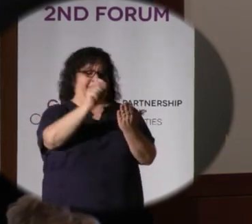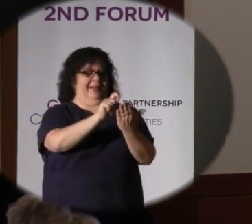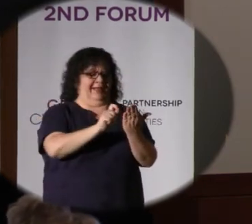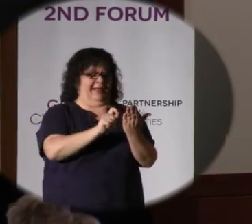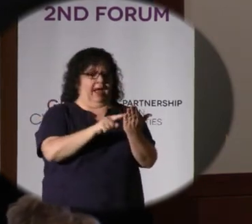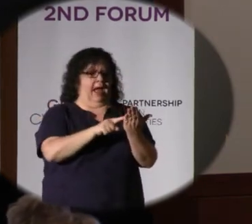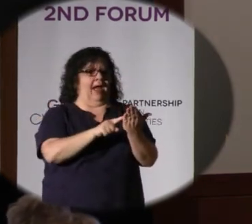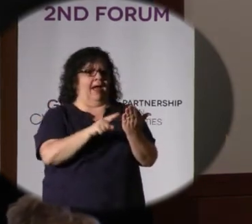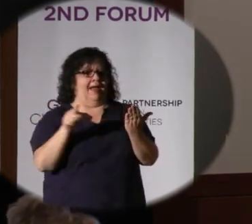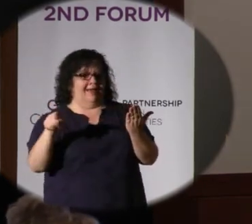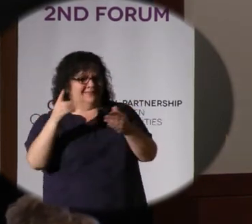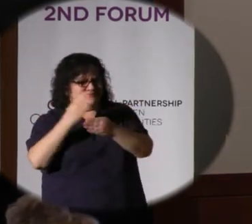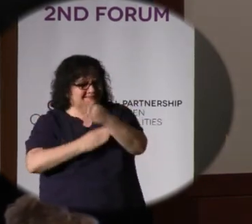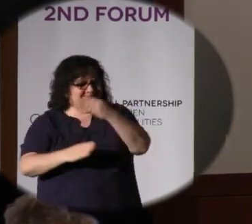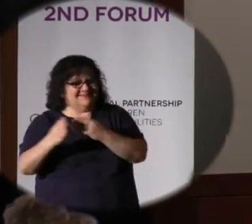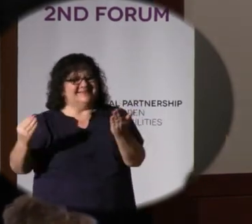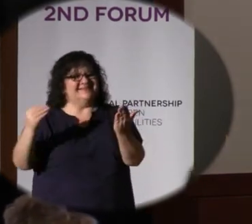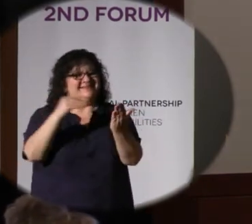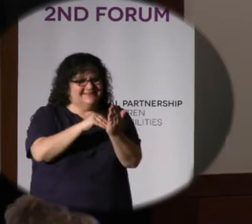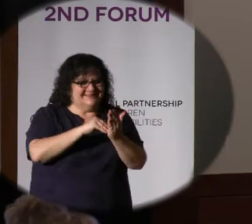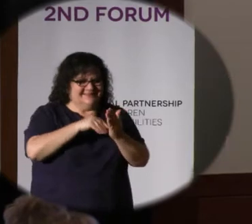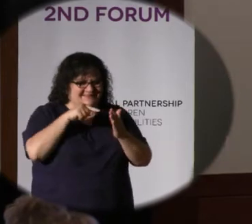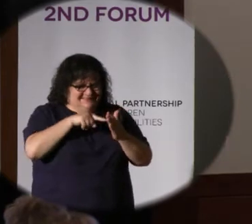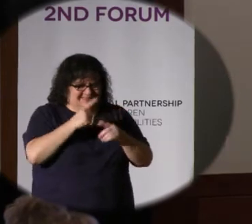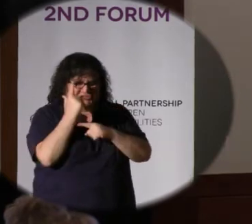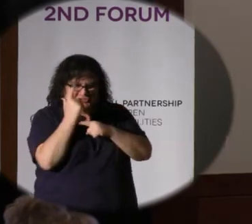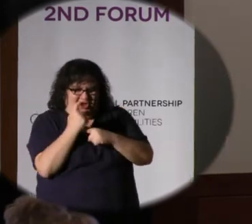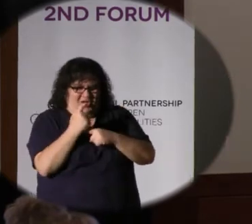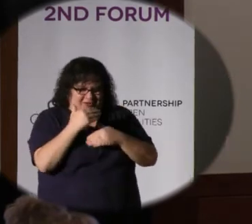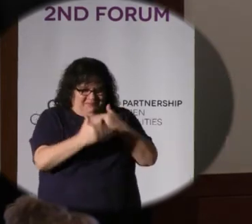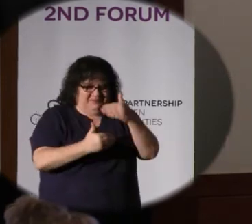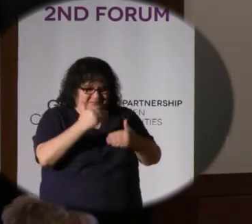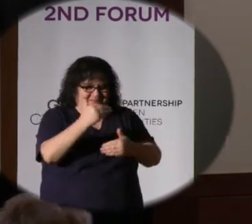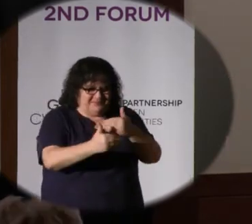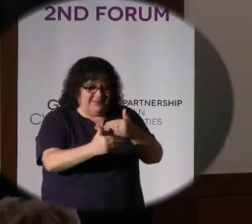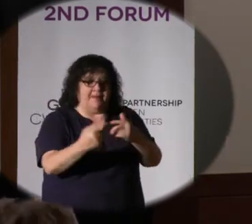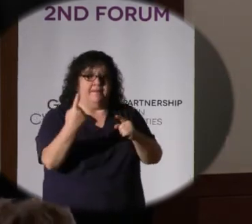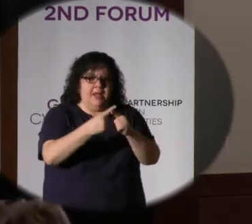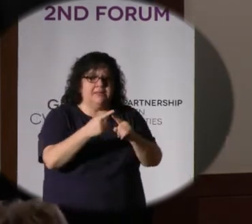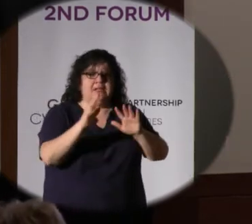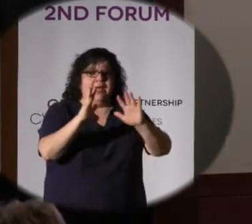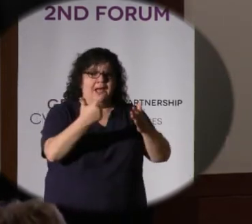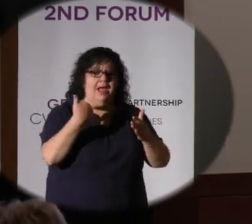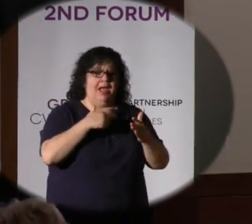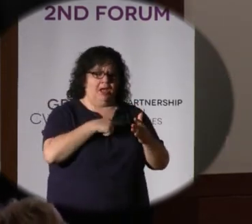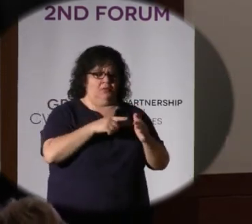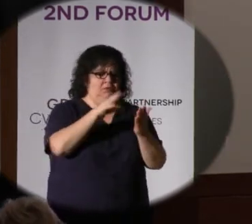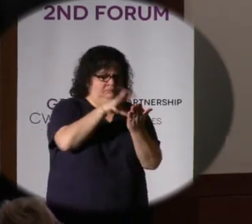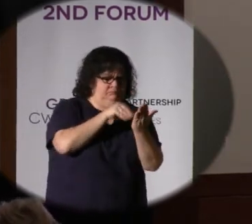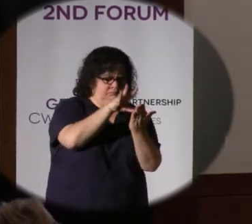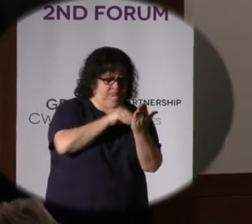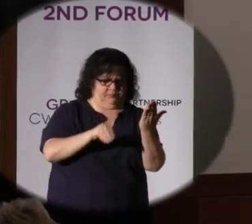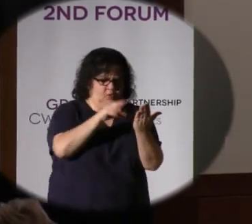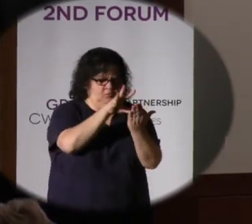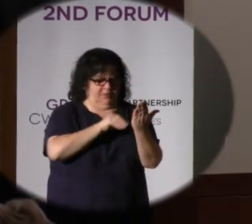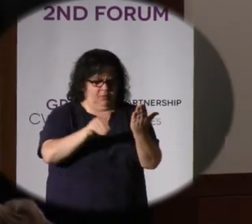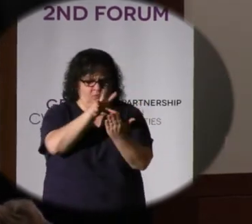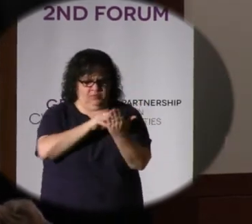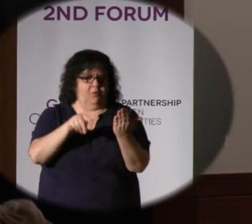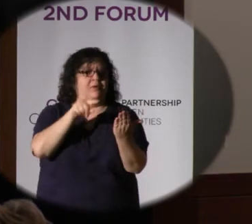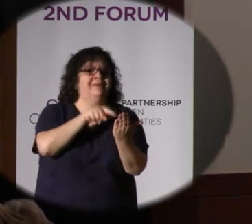and monitoring and reporting of all our programs. It also means timely and